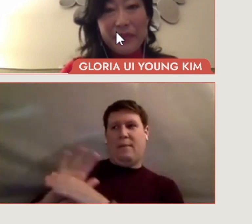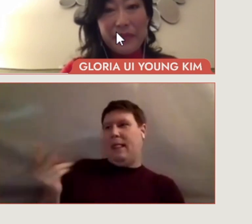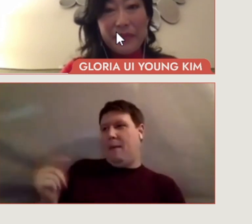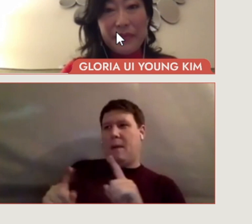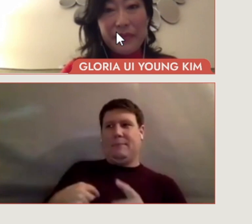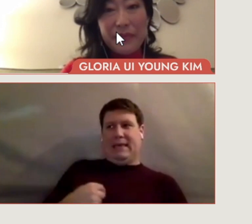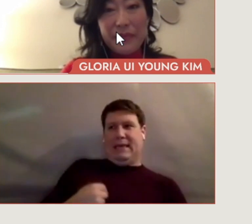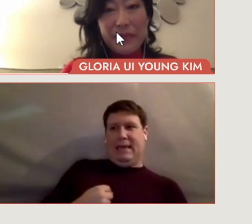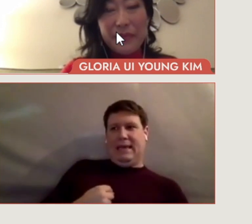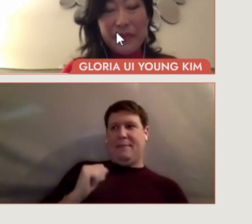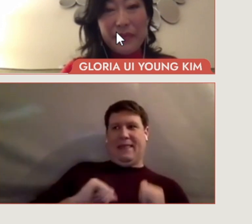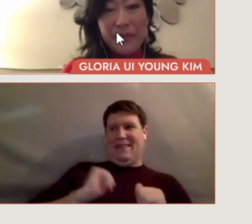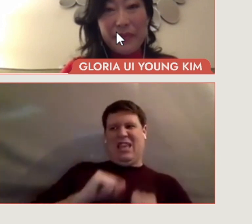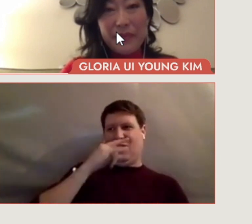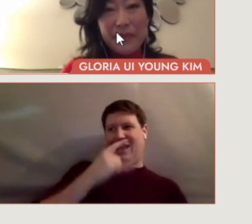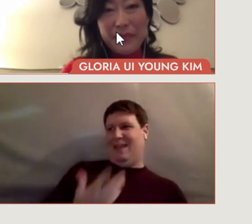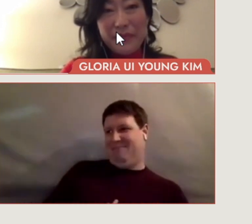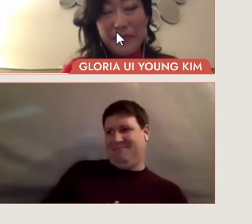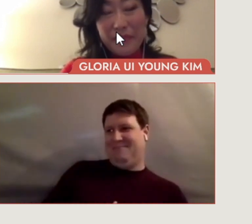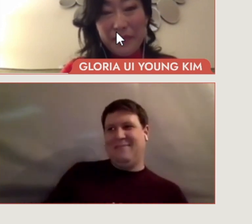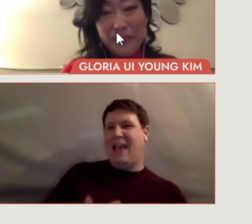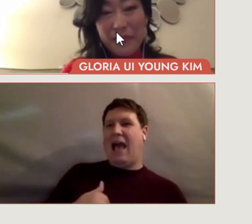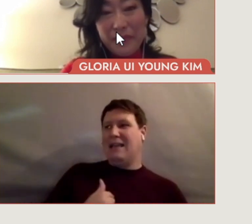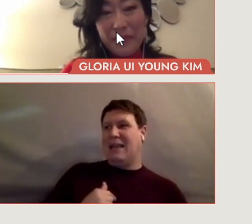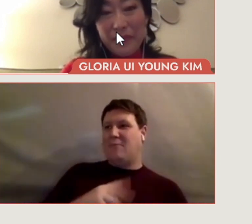more of a theater kid. I more work in like the theater and